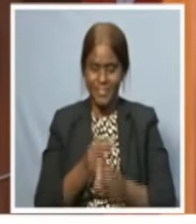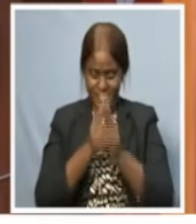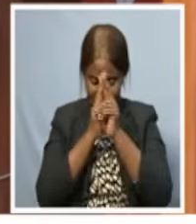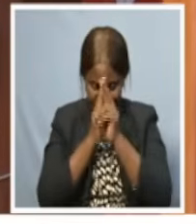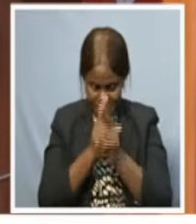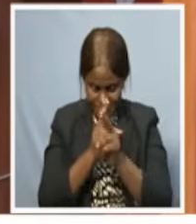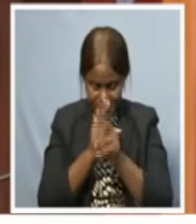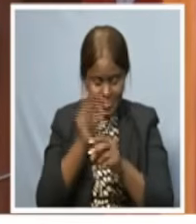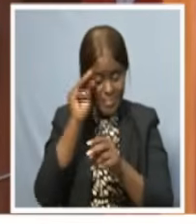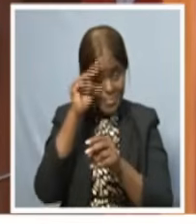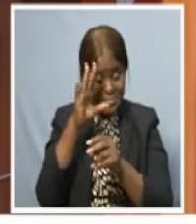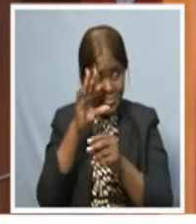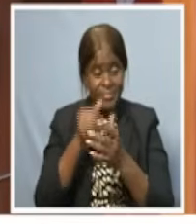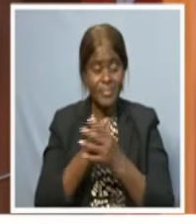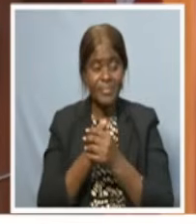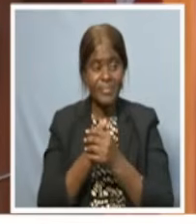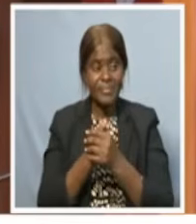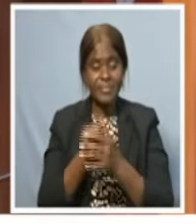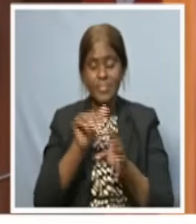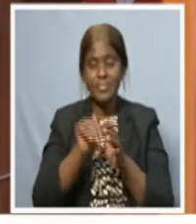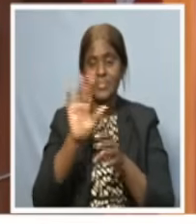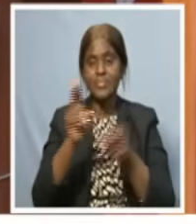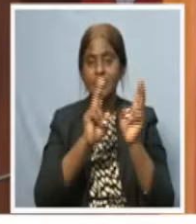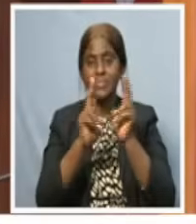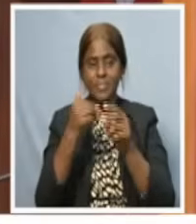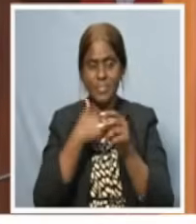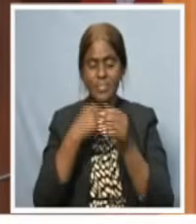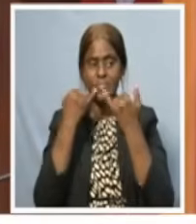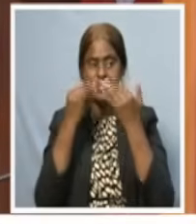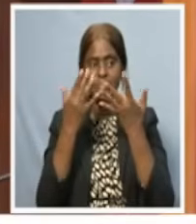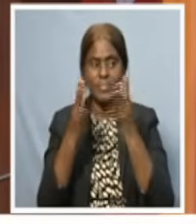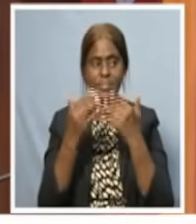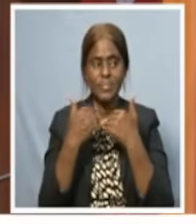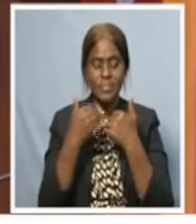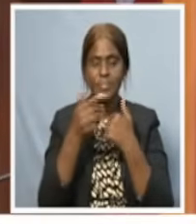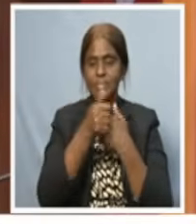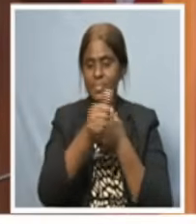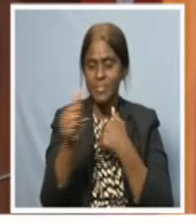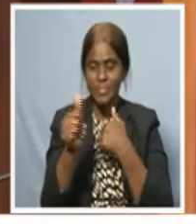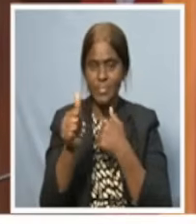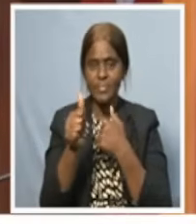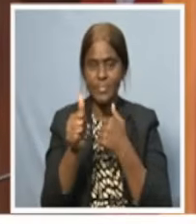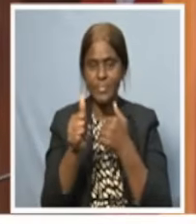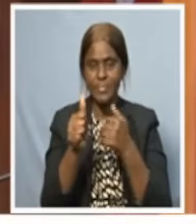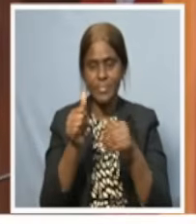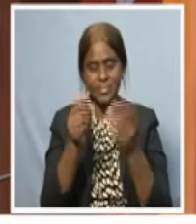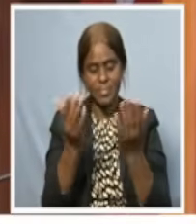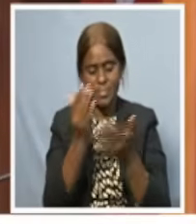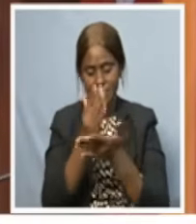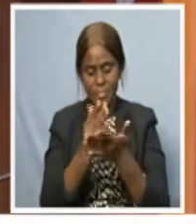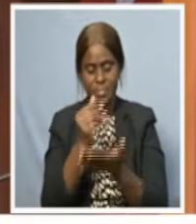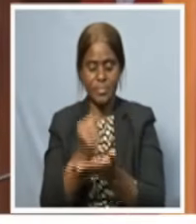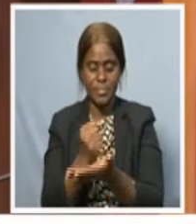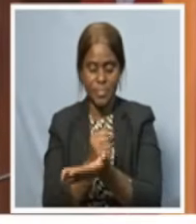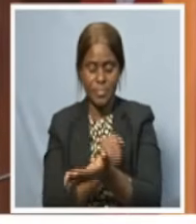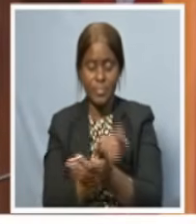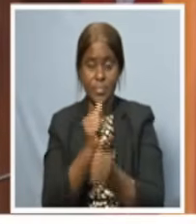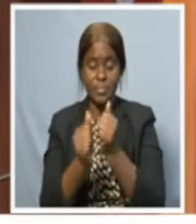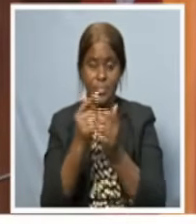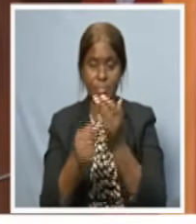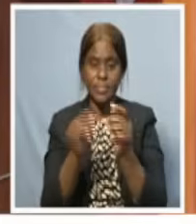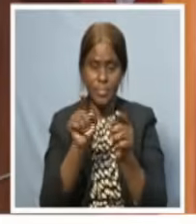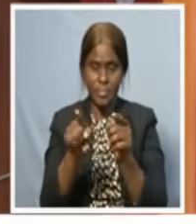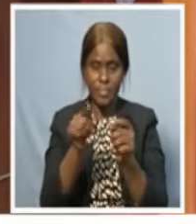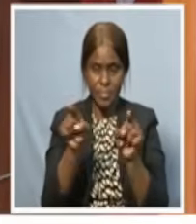Honorable Minister, in your response, you have indicated there are certain subjects which seem